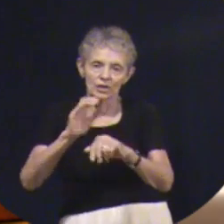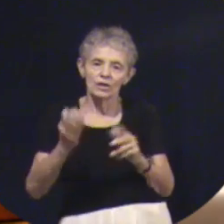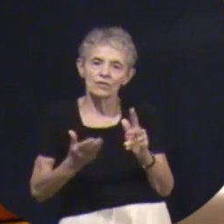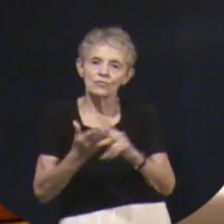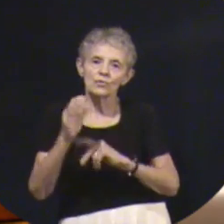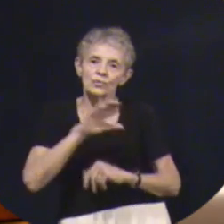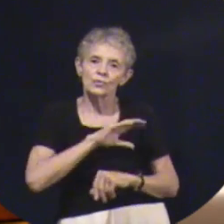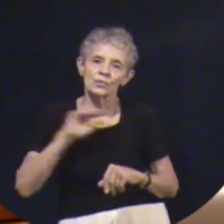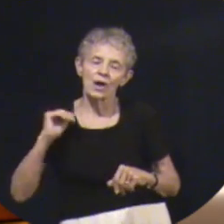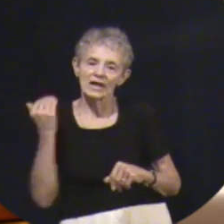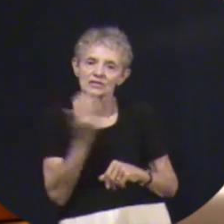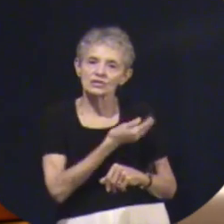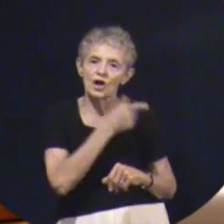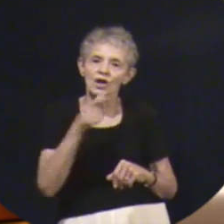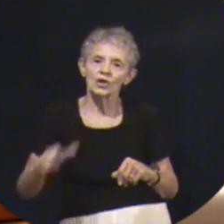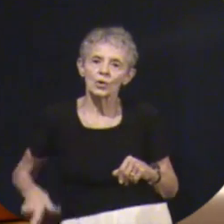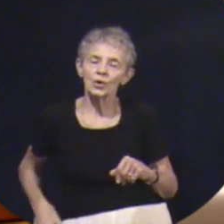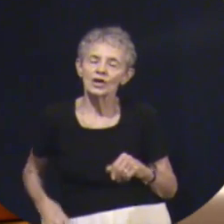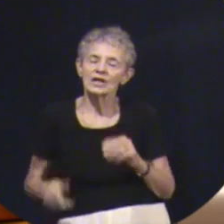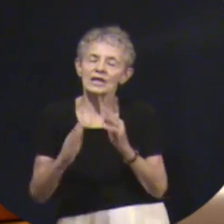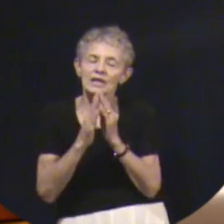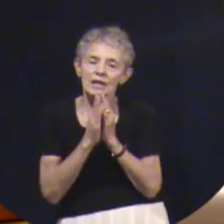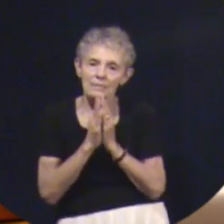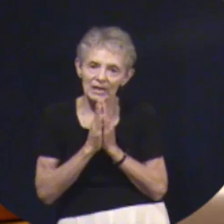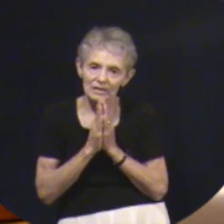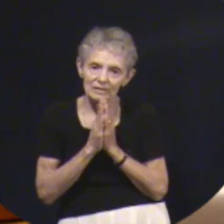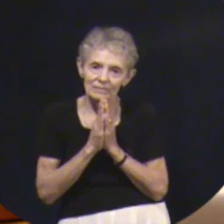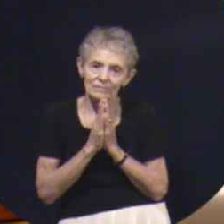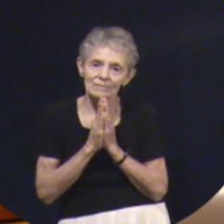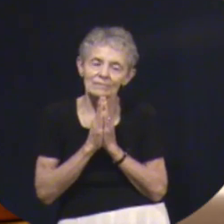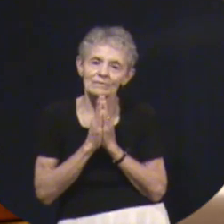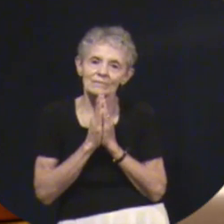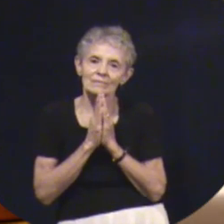Christ our Lord. Amen.